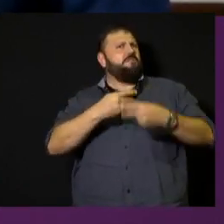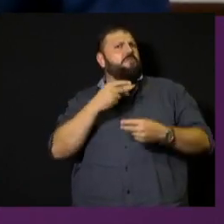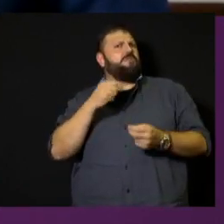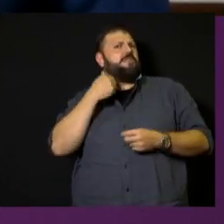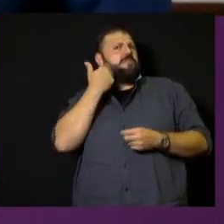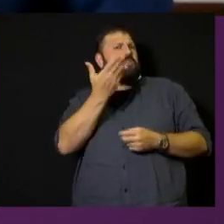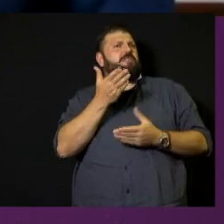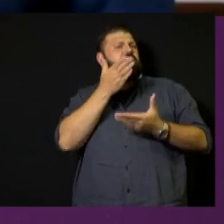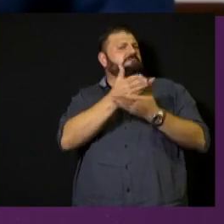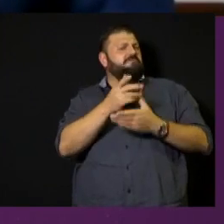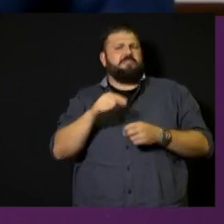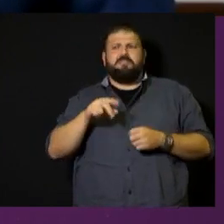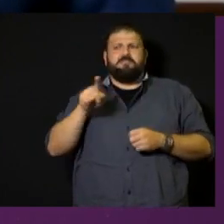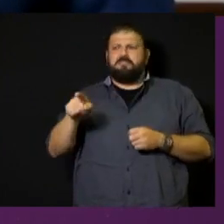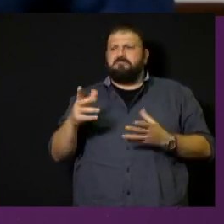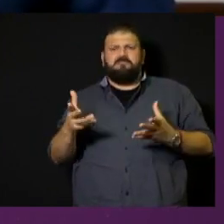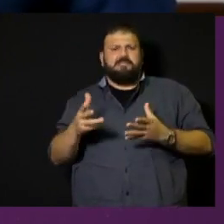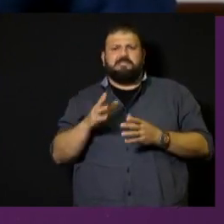go for it. And if